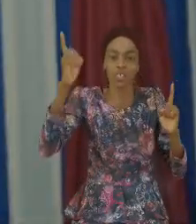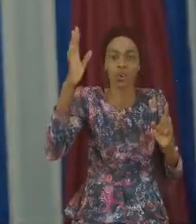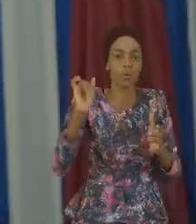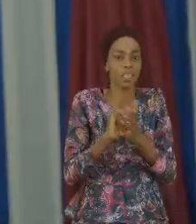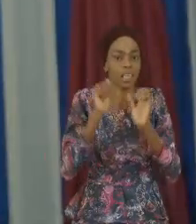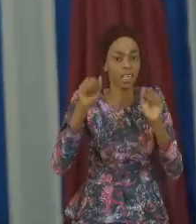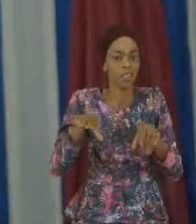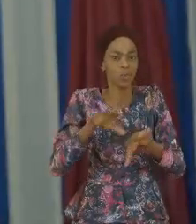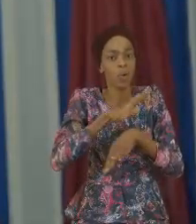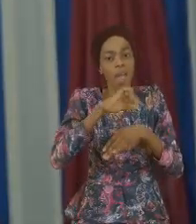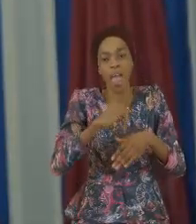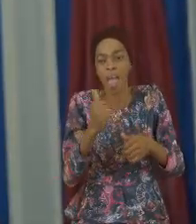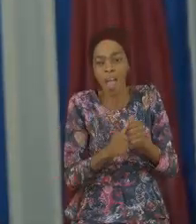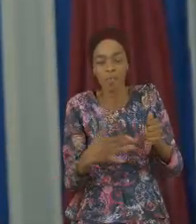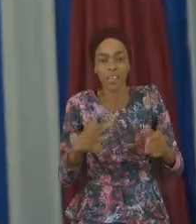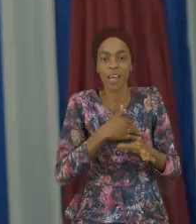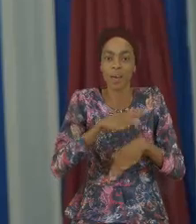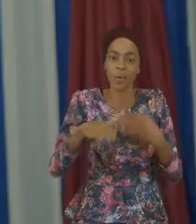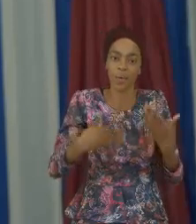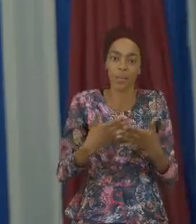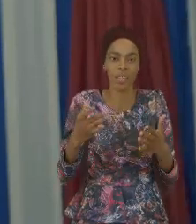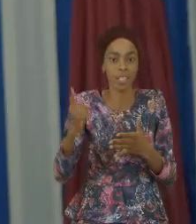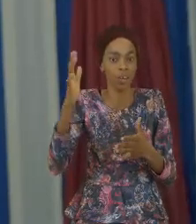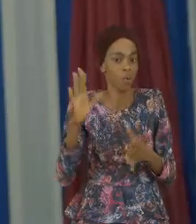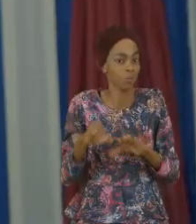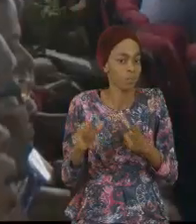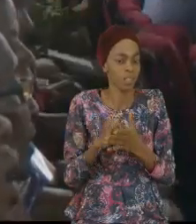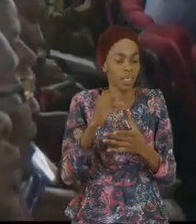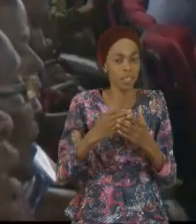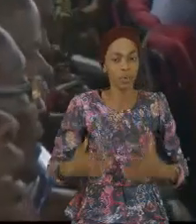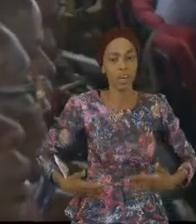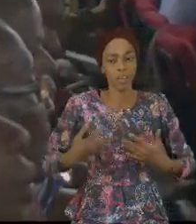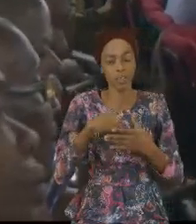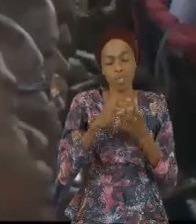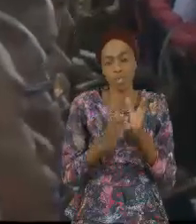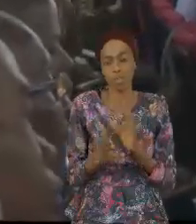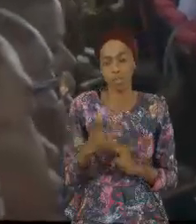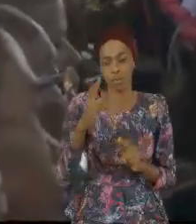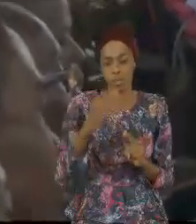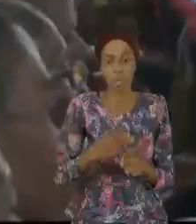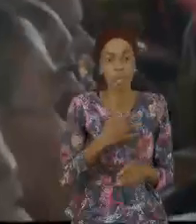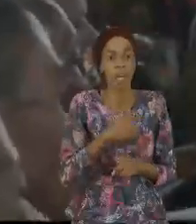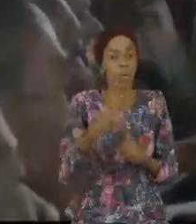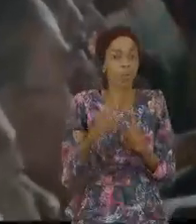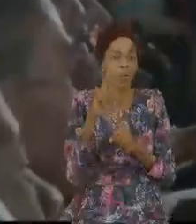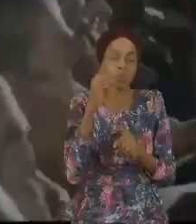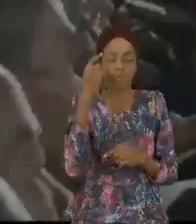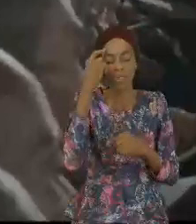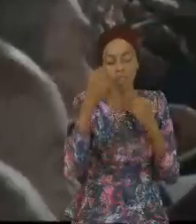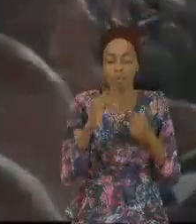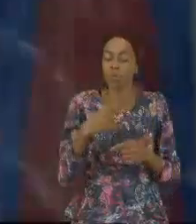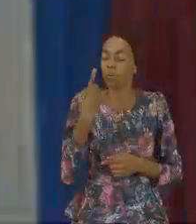and all things, and will do that in your life in Jesus' name. And when you think, who am